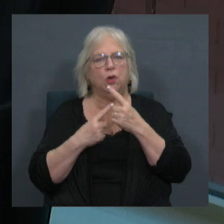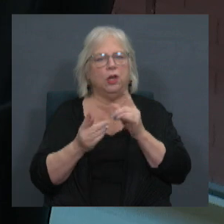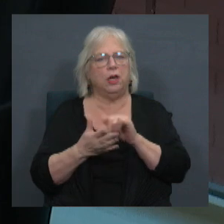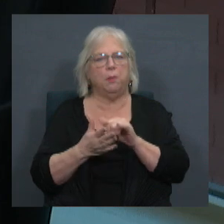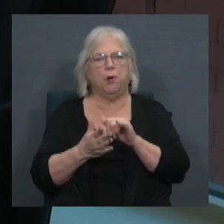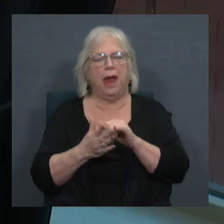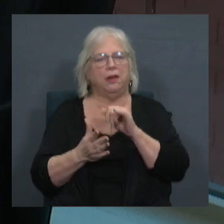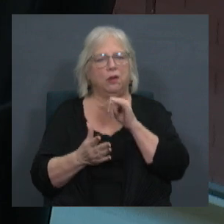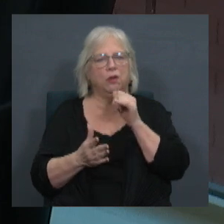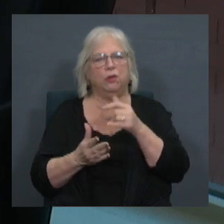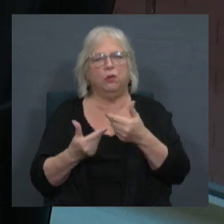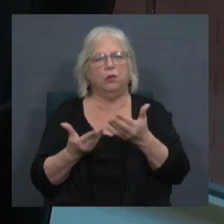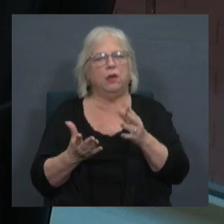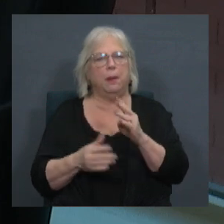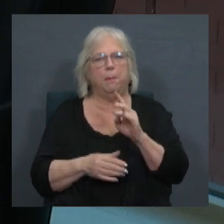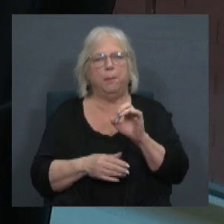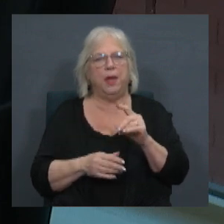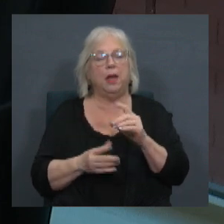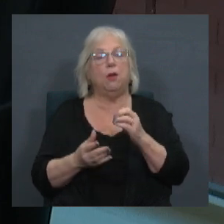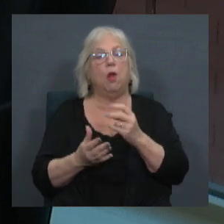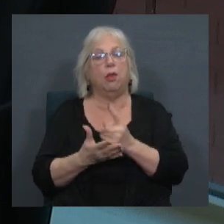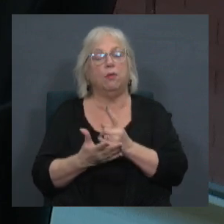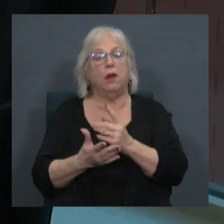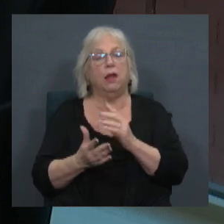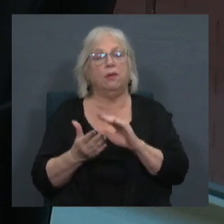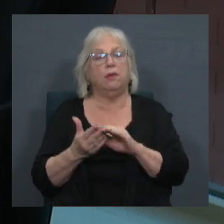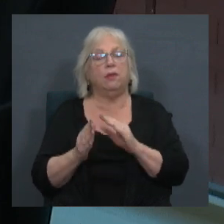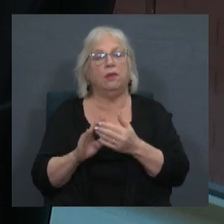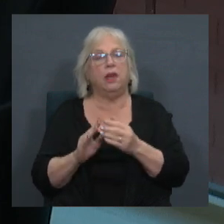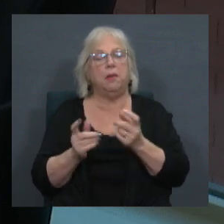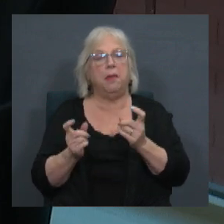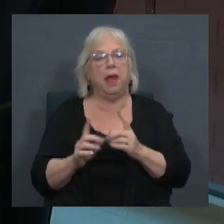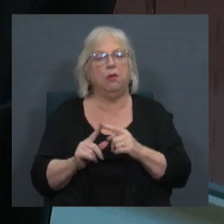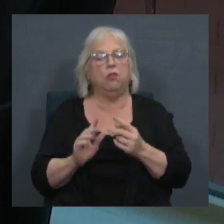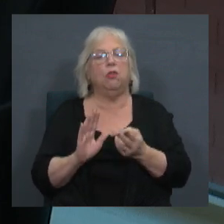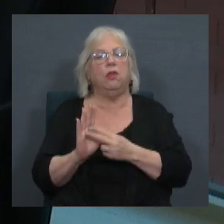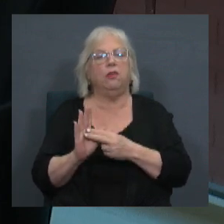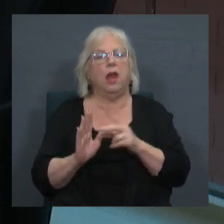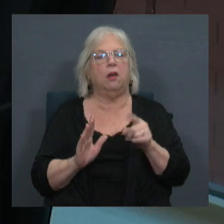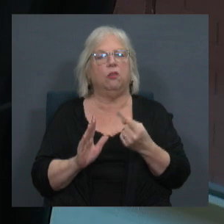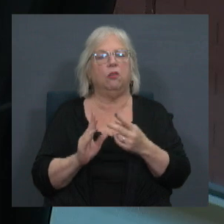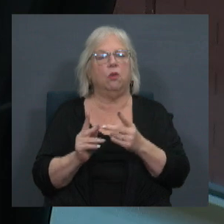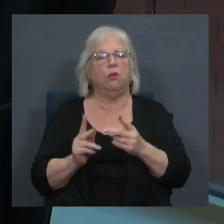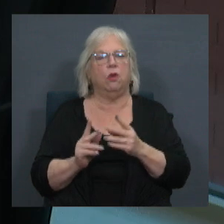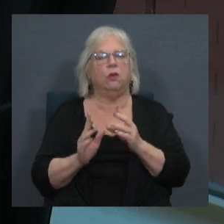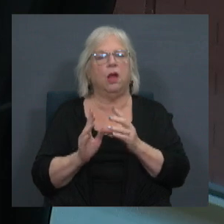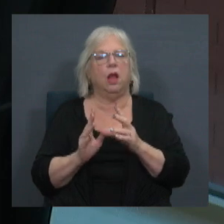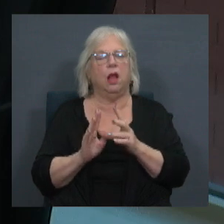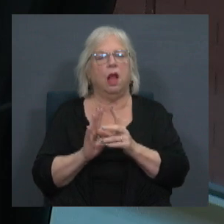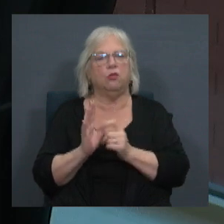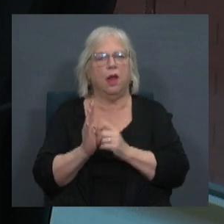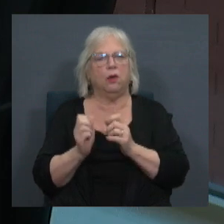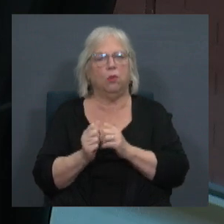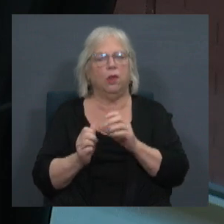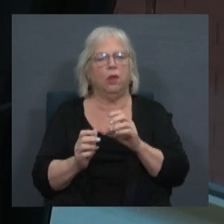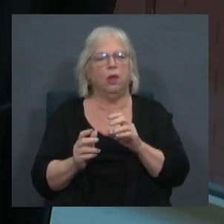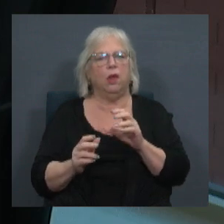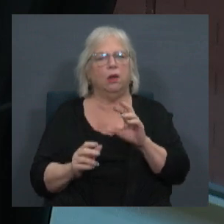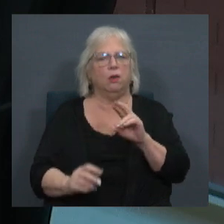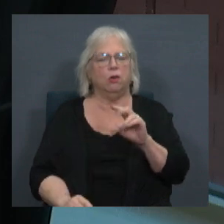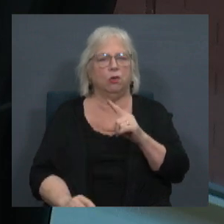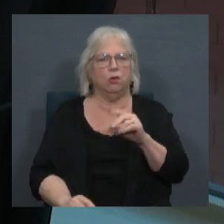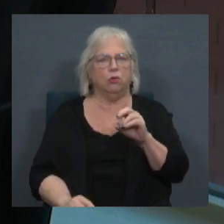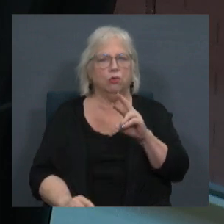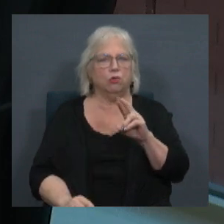impractical and unfeasible to bid, to authorize the city manager to enter into a sole source contract with Greystone Partners, Inc. in an amount not to exceed